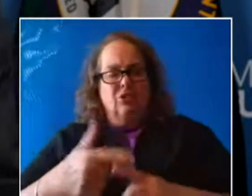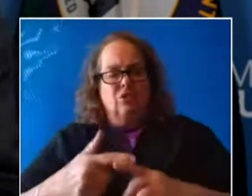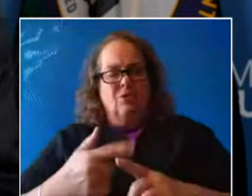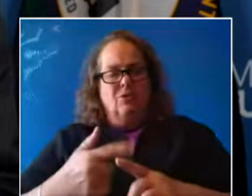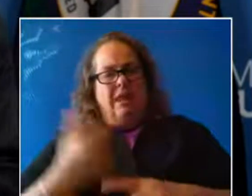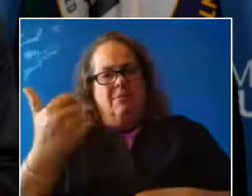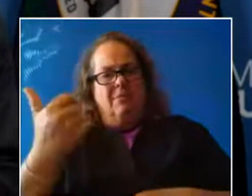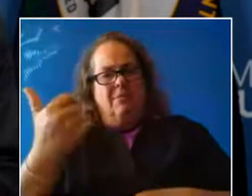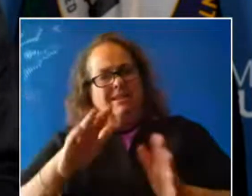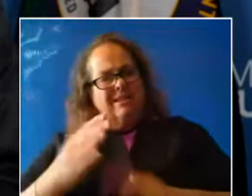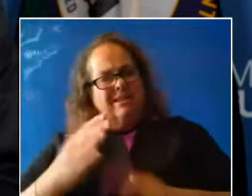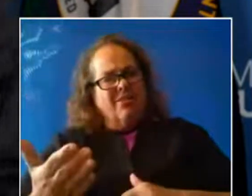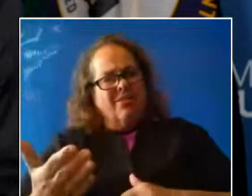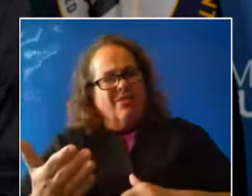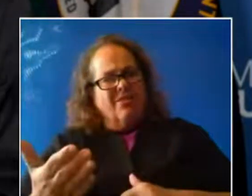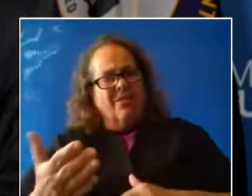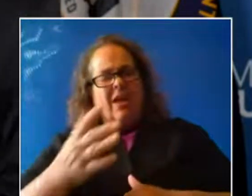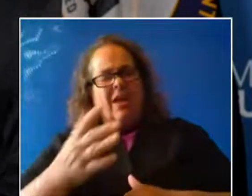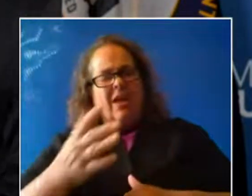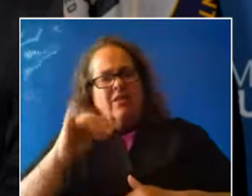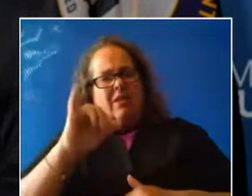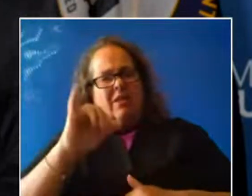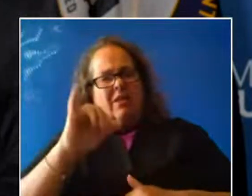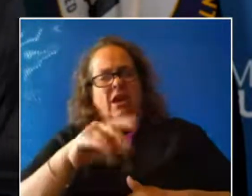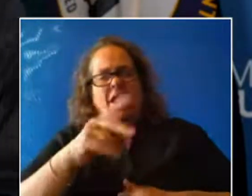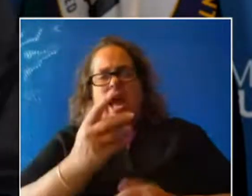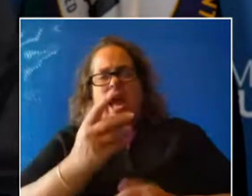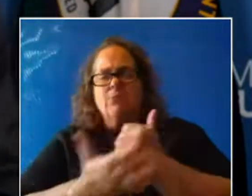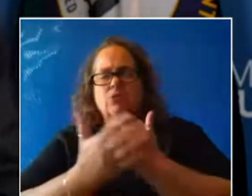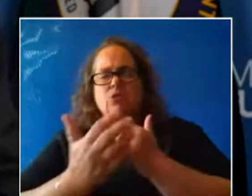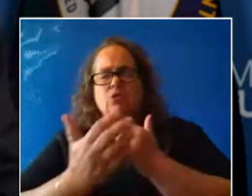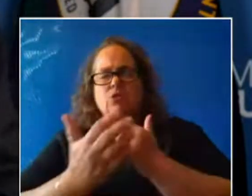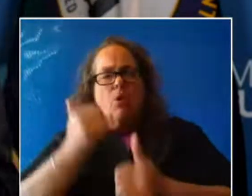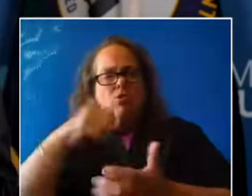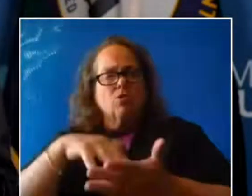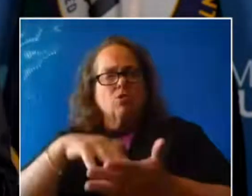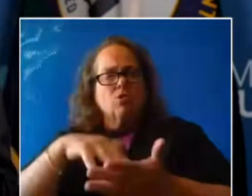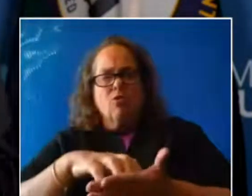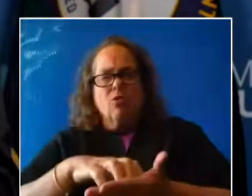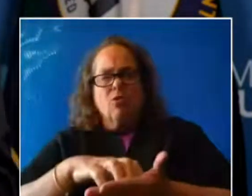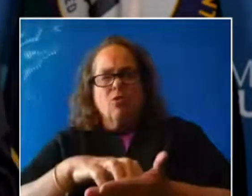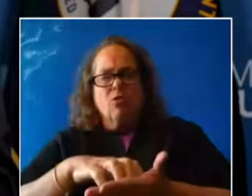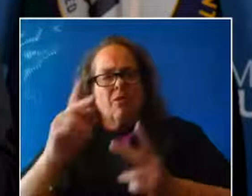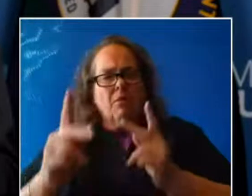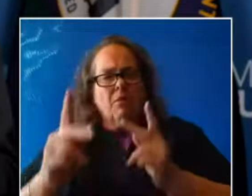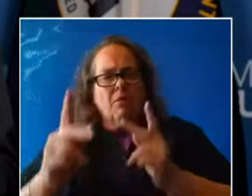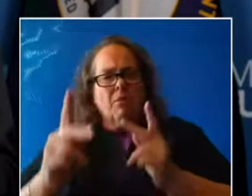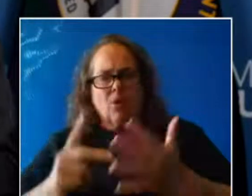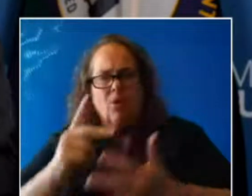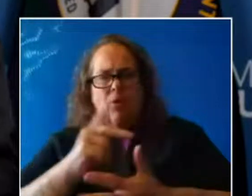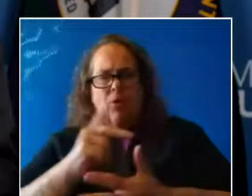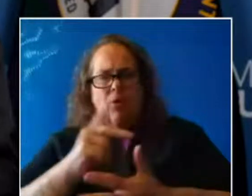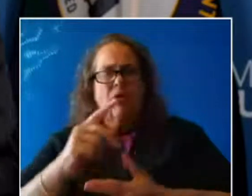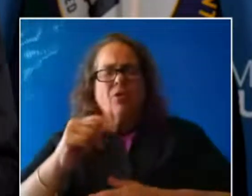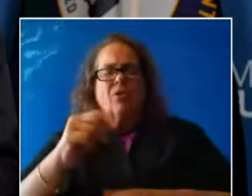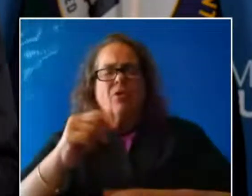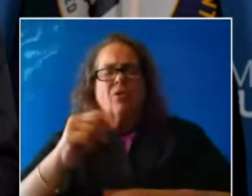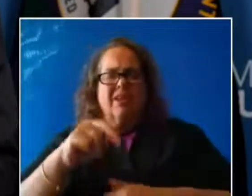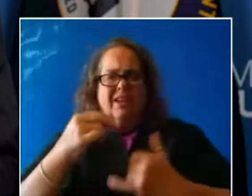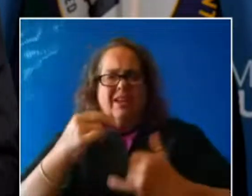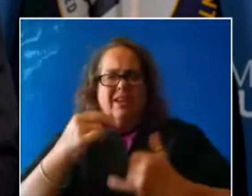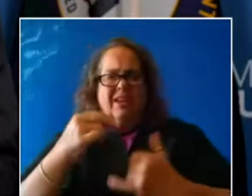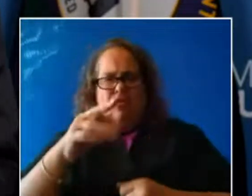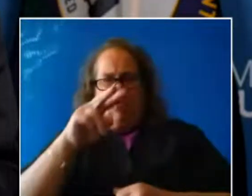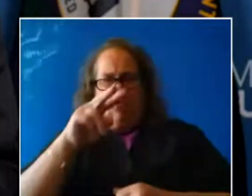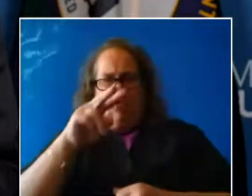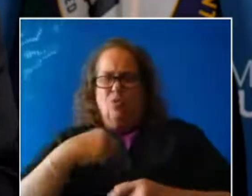vulnerable of populations. And I've been trying to find the way to show this graphically in a way that is real